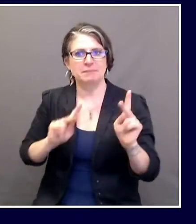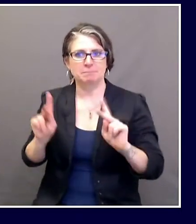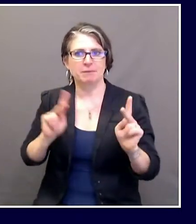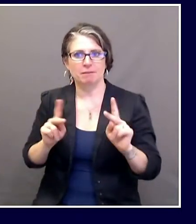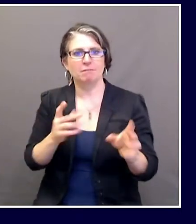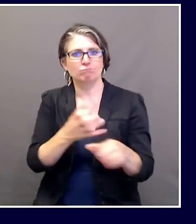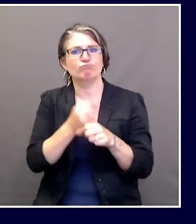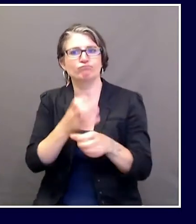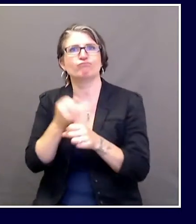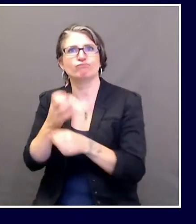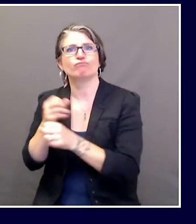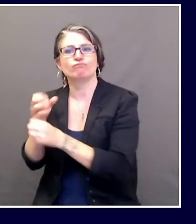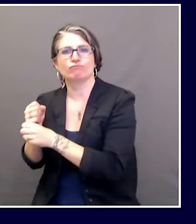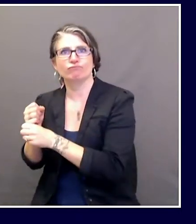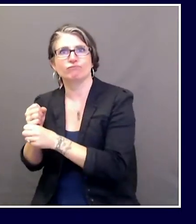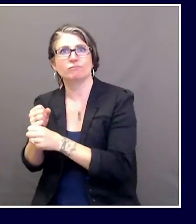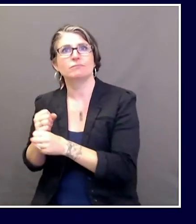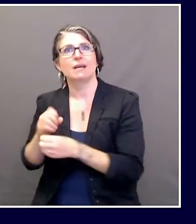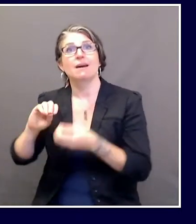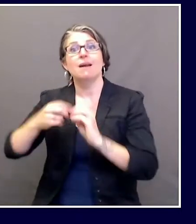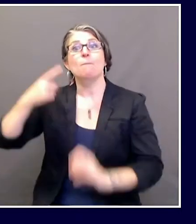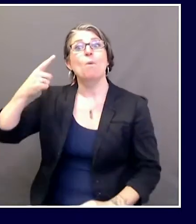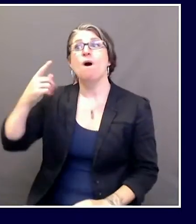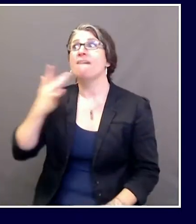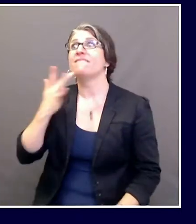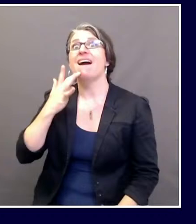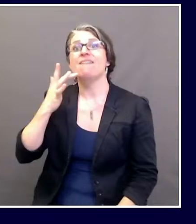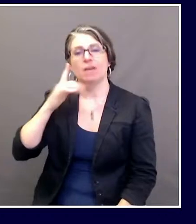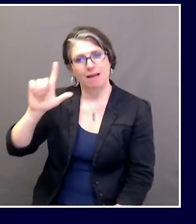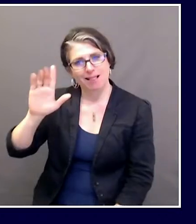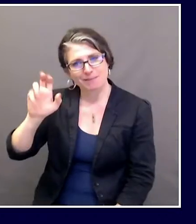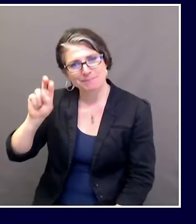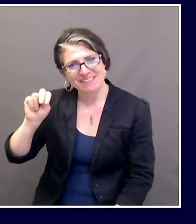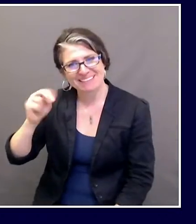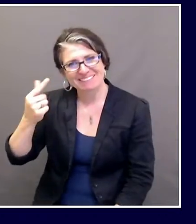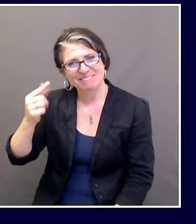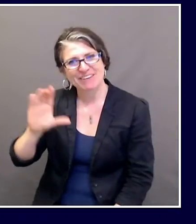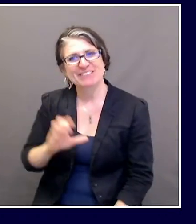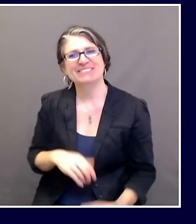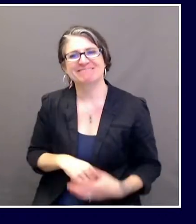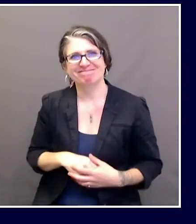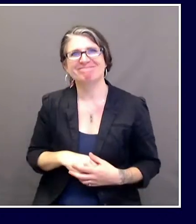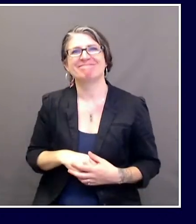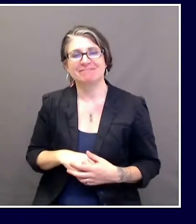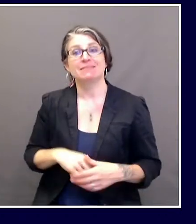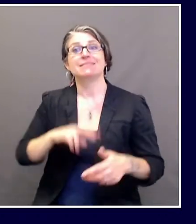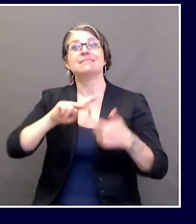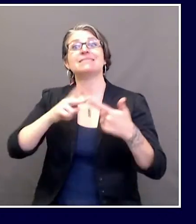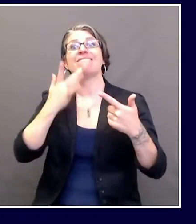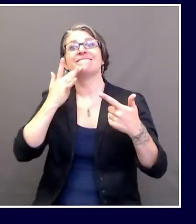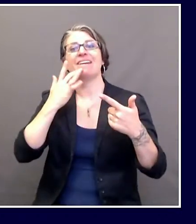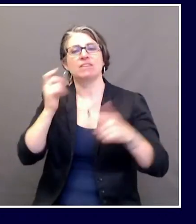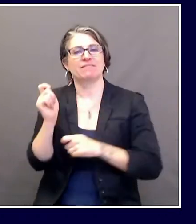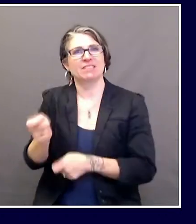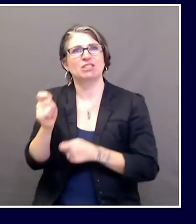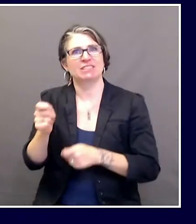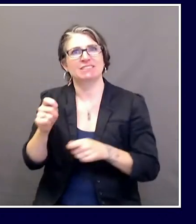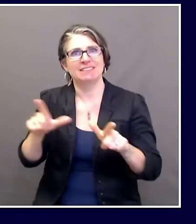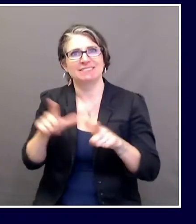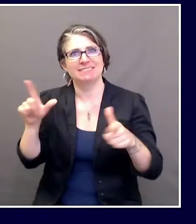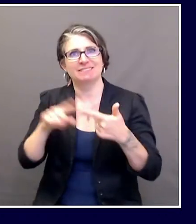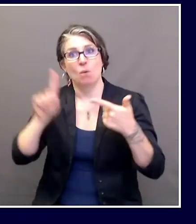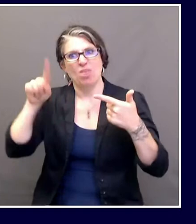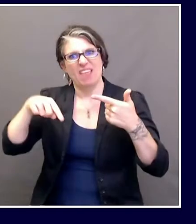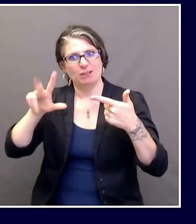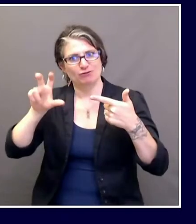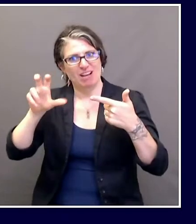about 2,280 people getting that. Next up was the fishing license, with 1,344 people